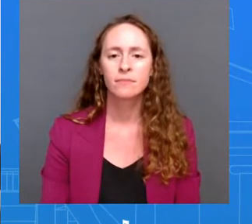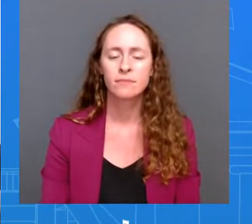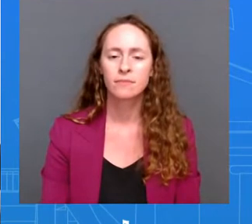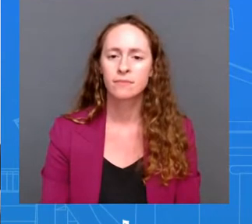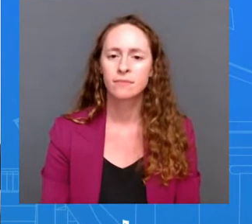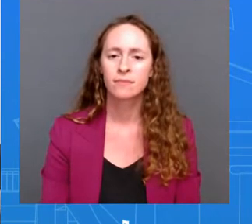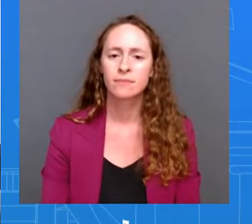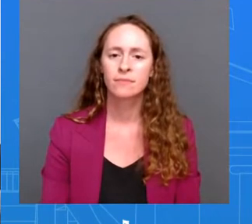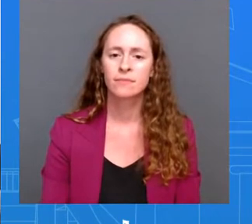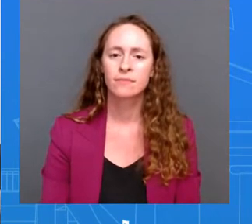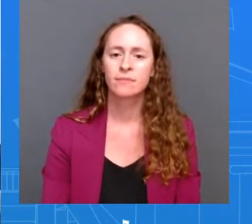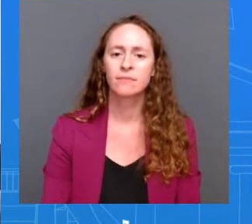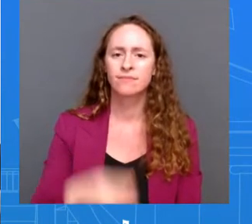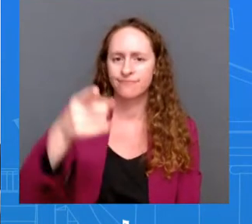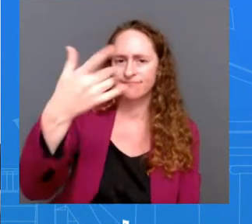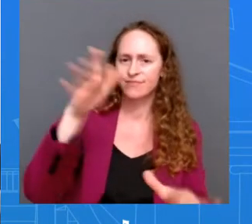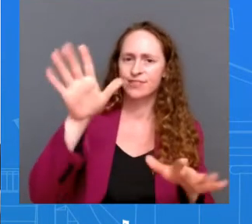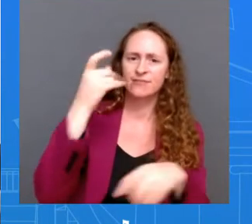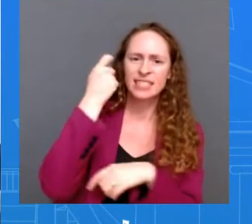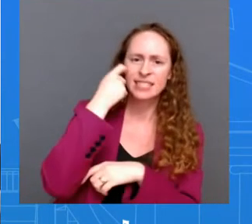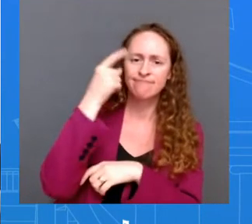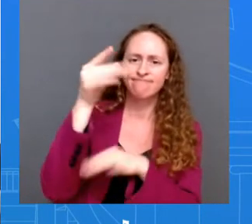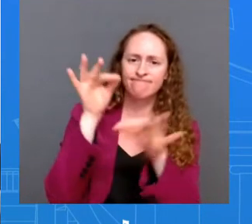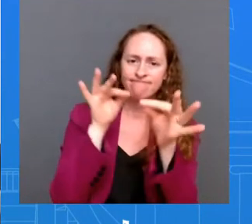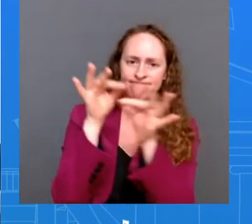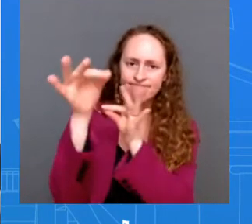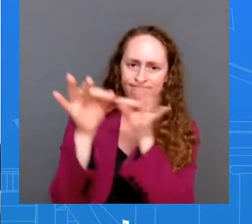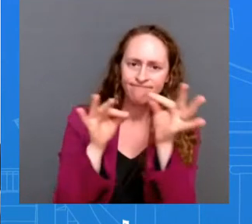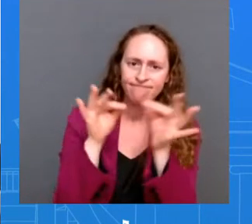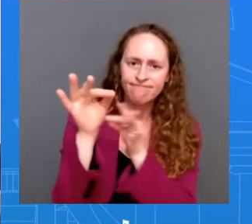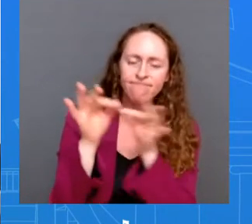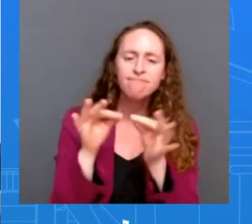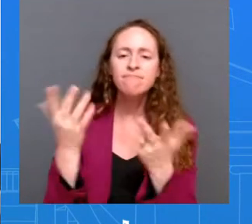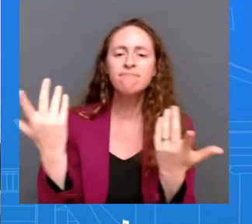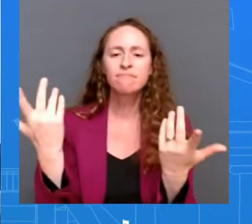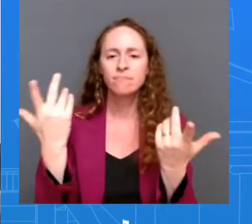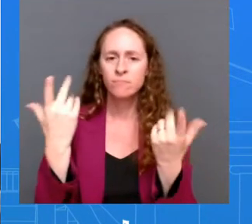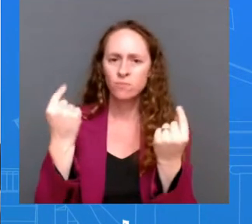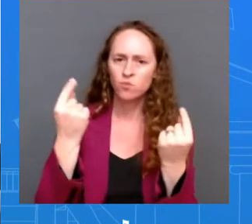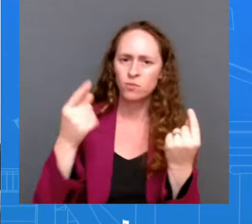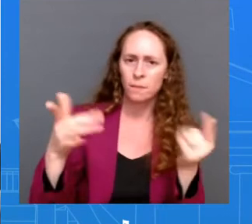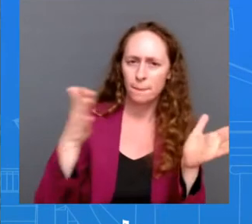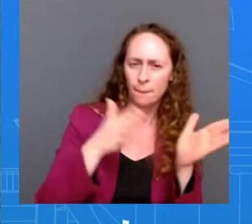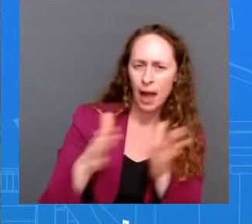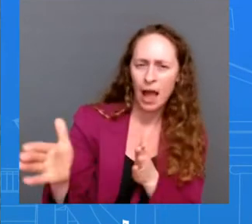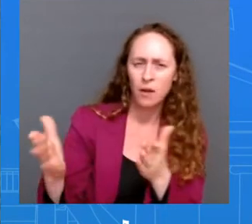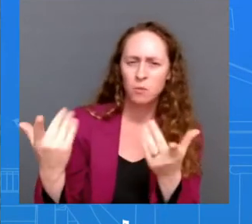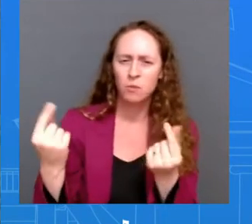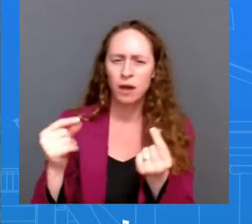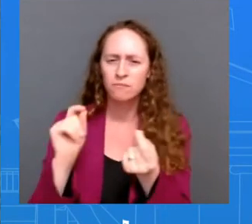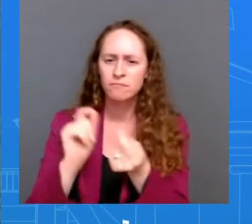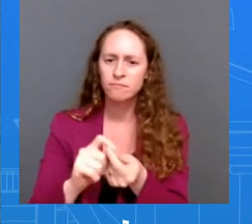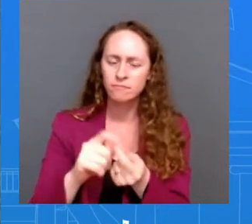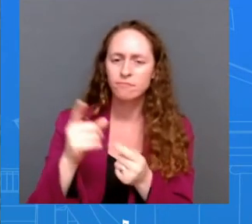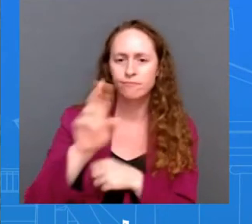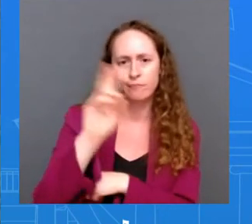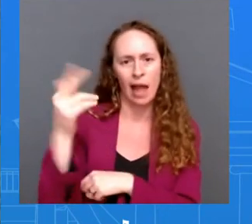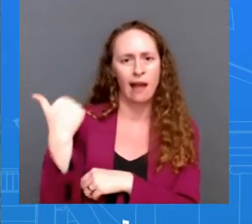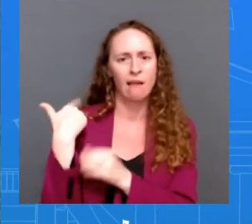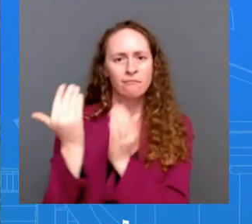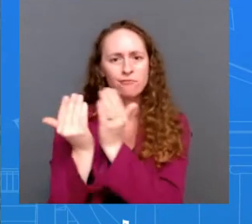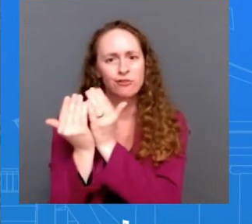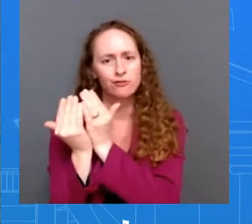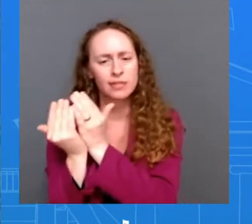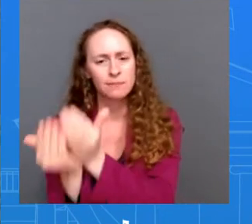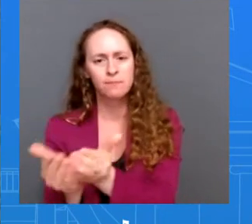out military, the USS Reagan, to the region to ensure, I assume... She was already in the region, yeah, but... Understood. Okay, so